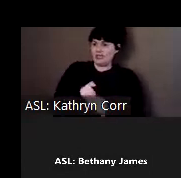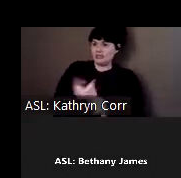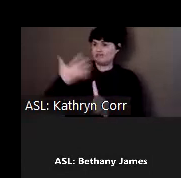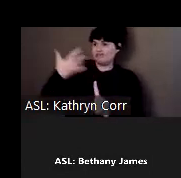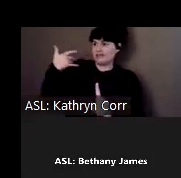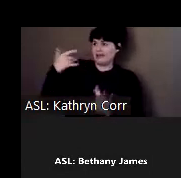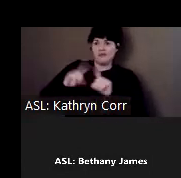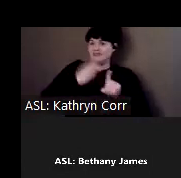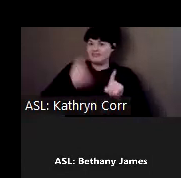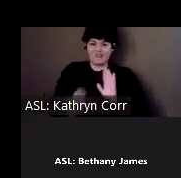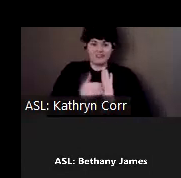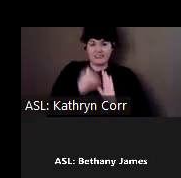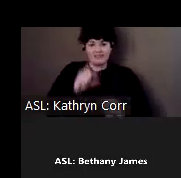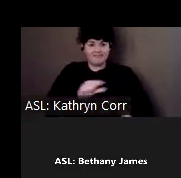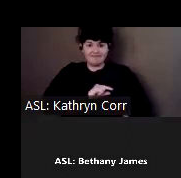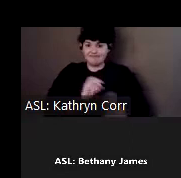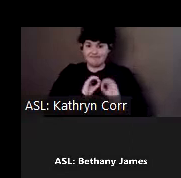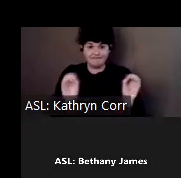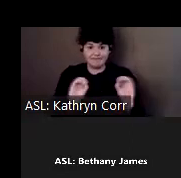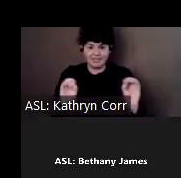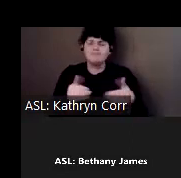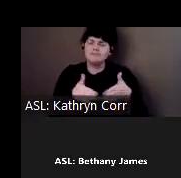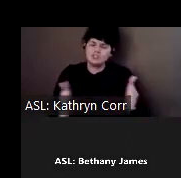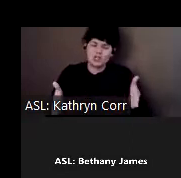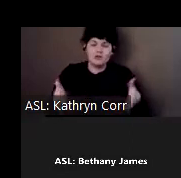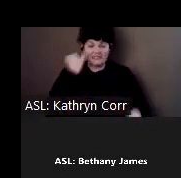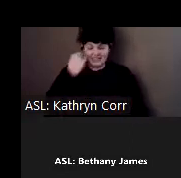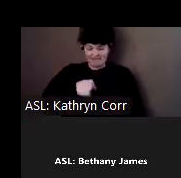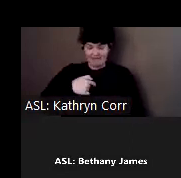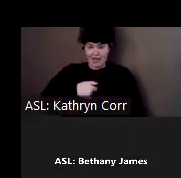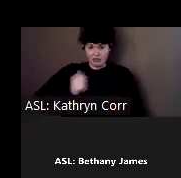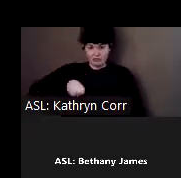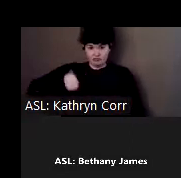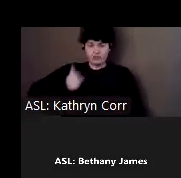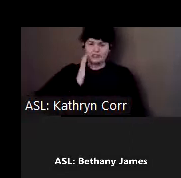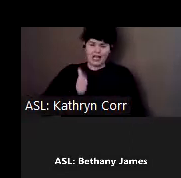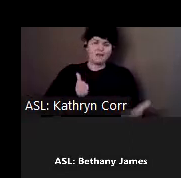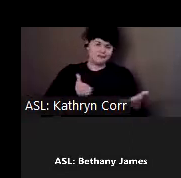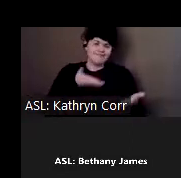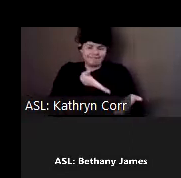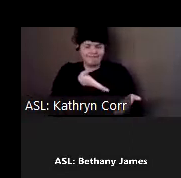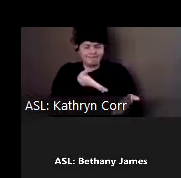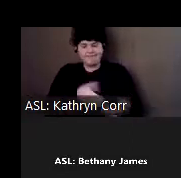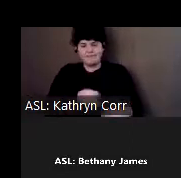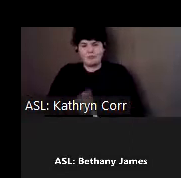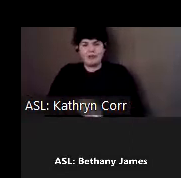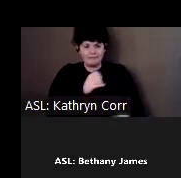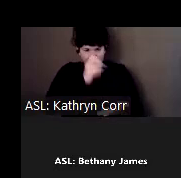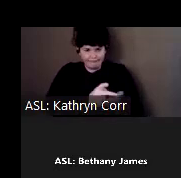I think a judge is generally going to, if I were a judge, I consider that person reformed and want to grant